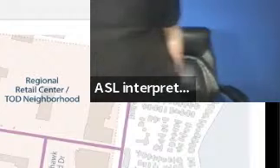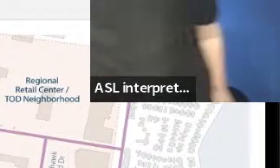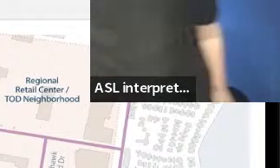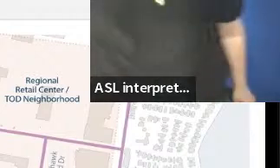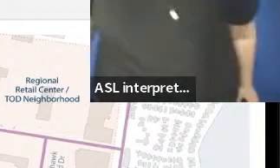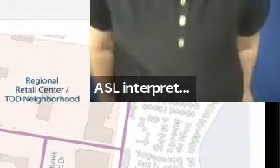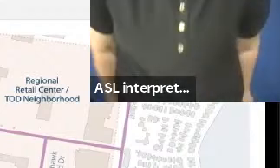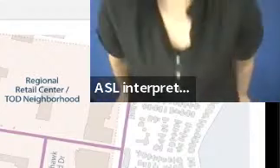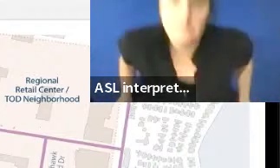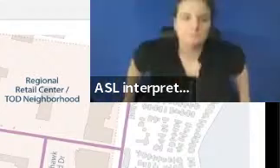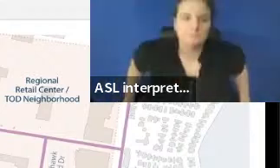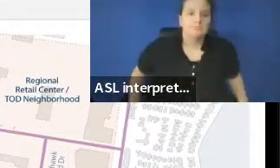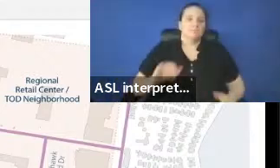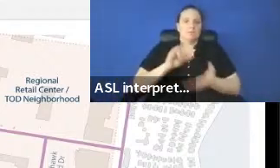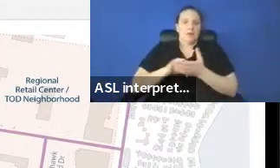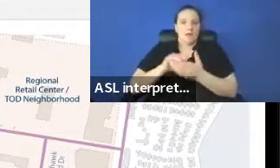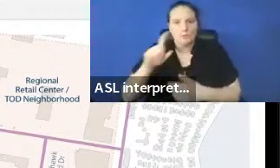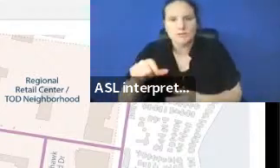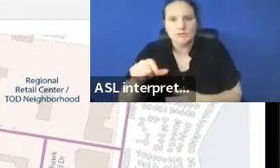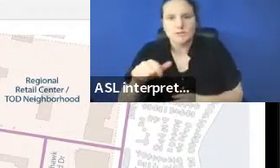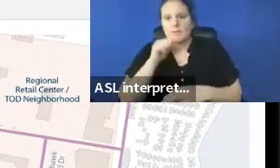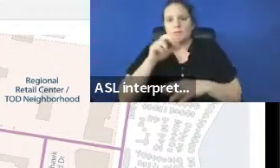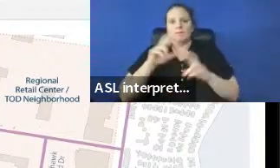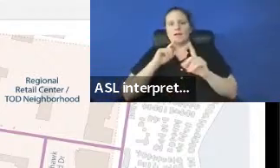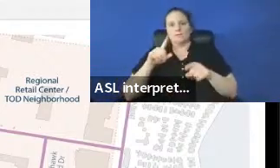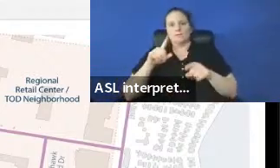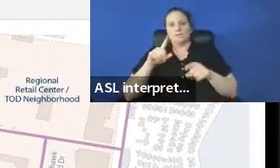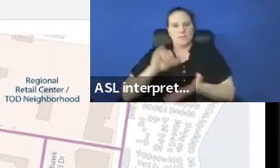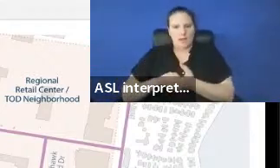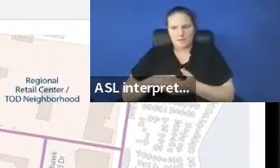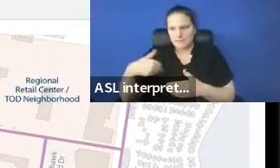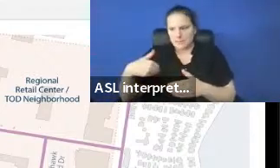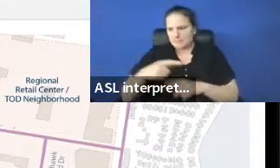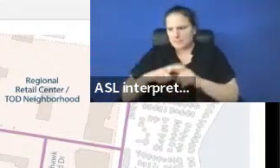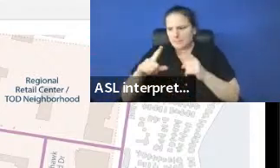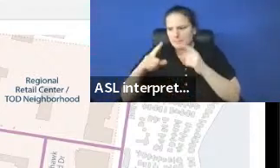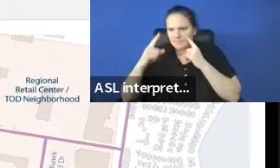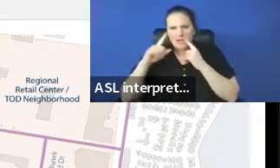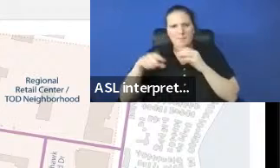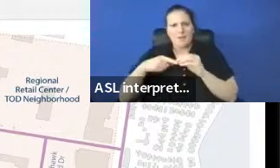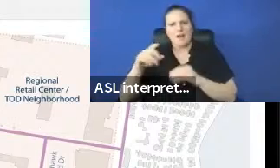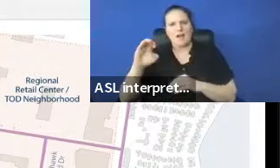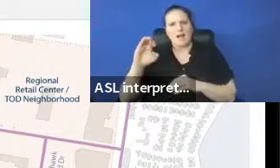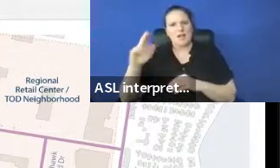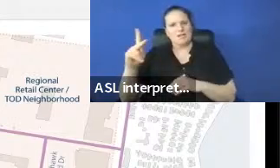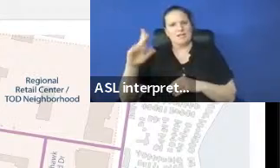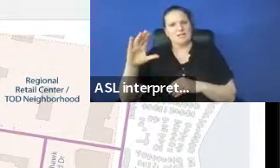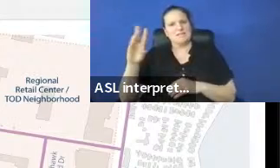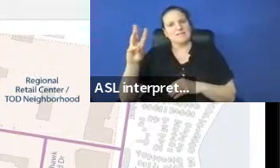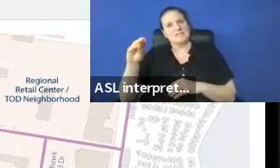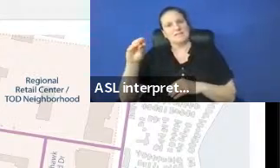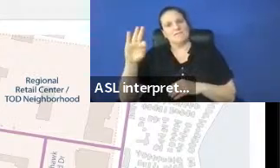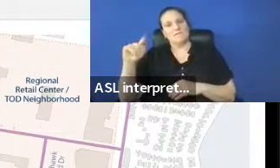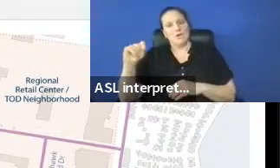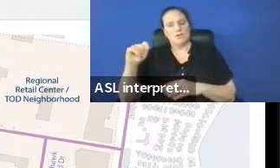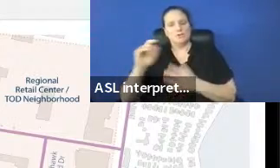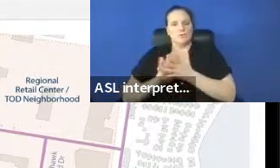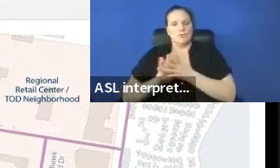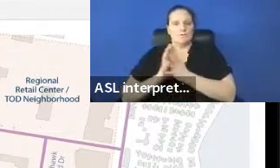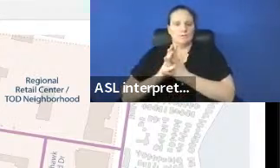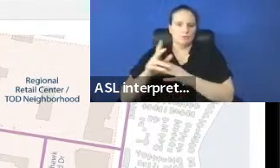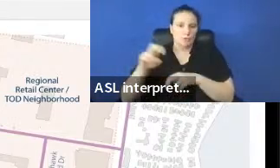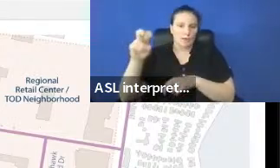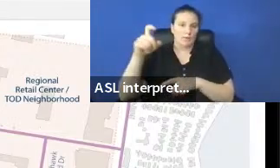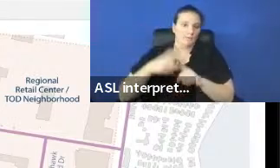actually it's more of an observation than a question. I'm thinking about Eric's 60-foot tractor trailer coming from the port and sitting